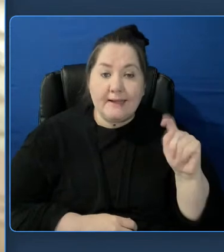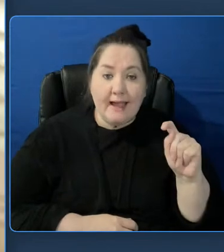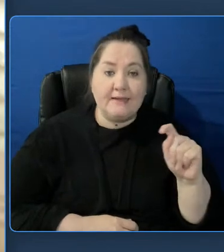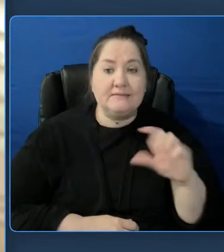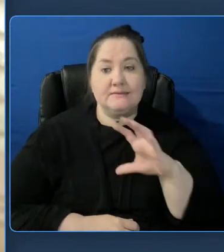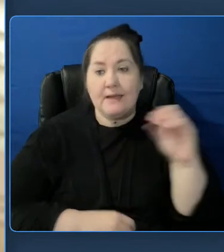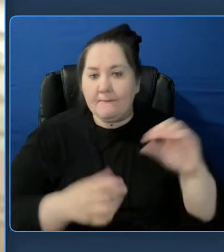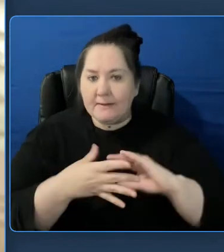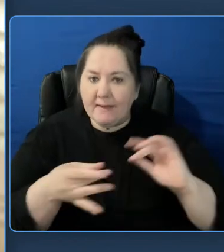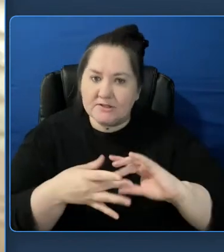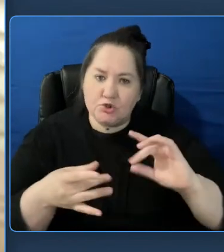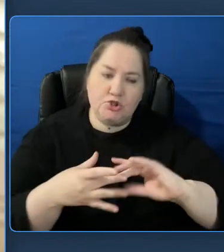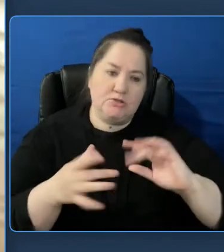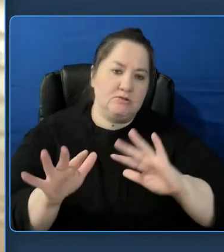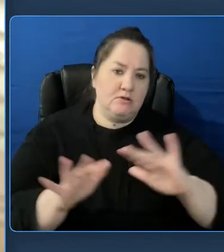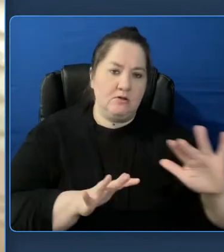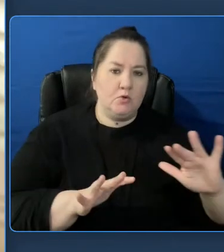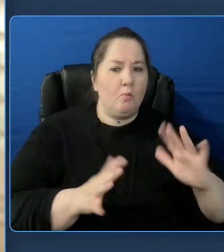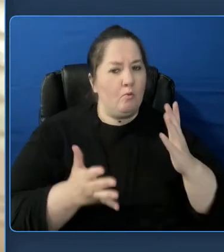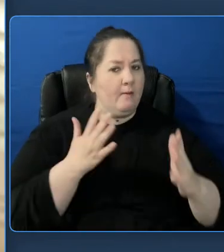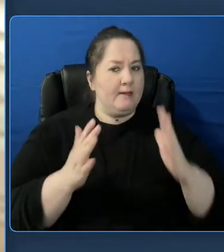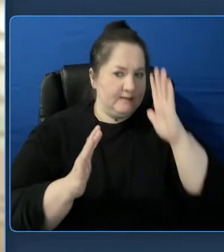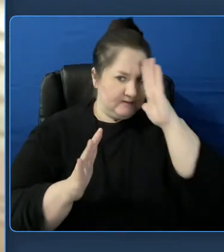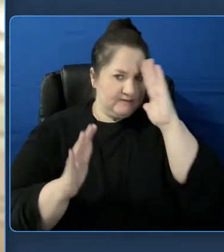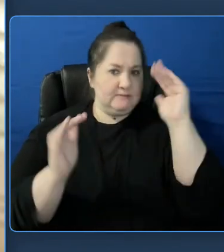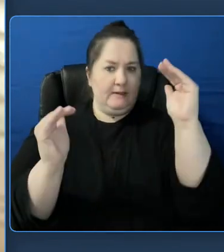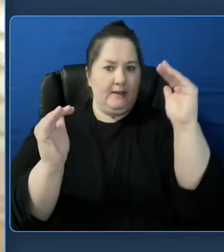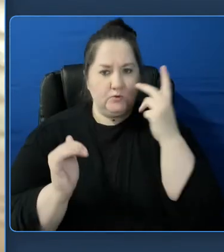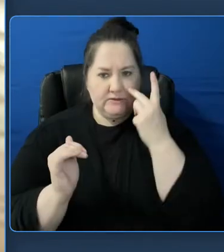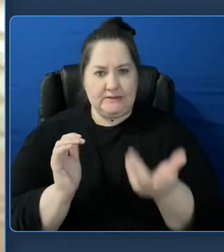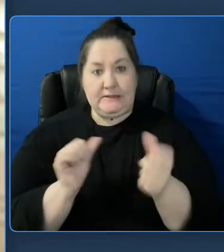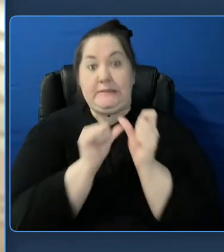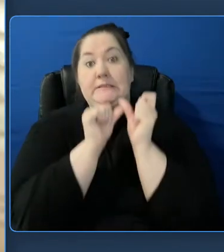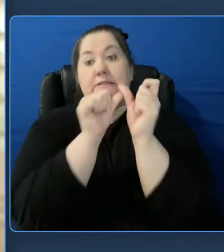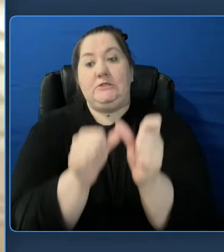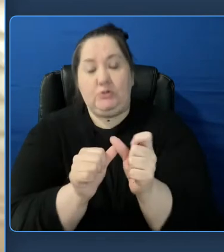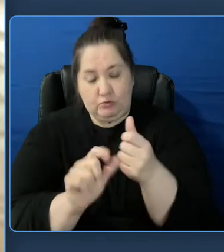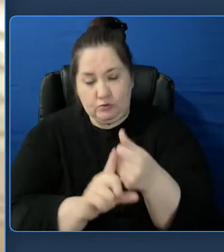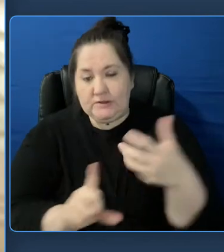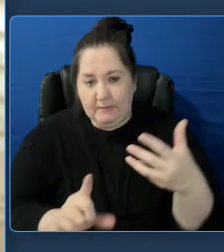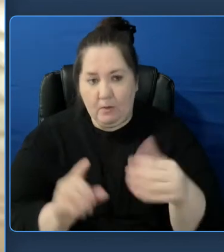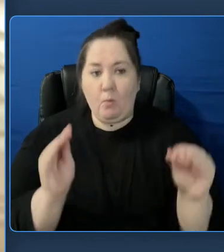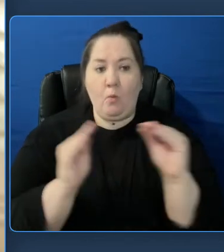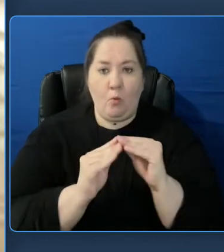company messages. And so, you know, we should probably expect to see it continue to expand.